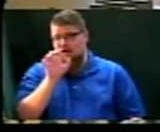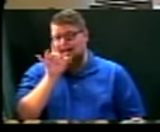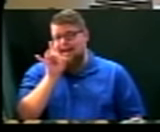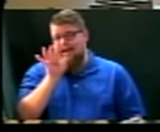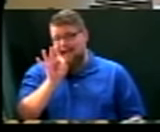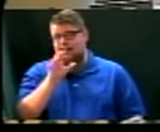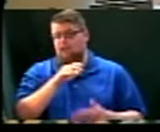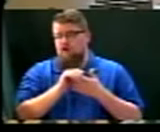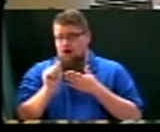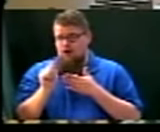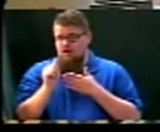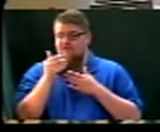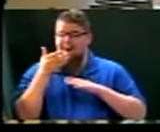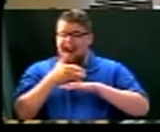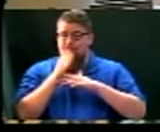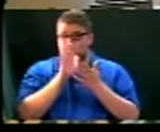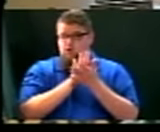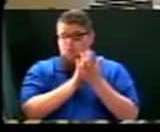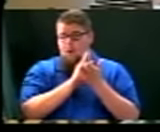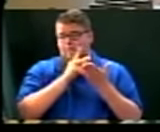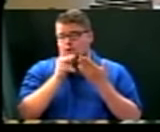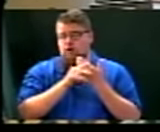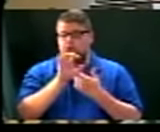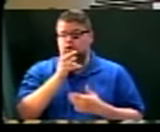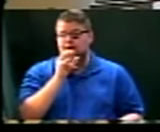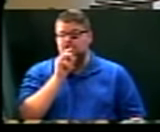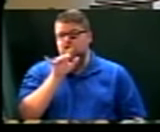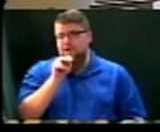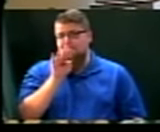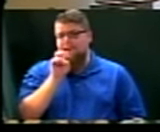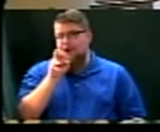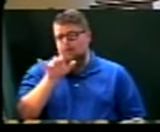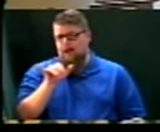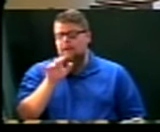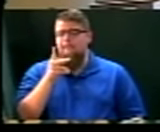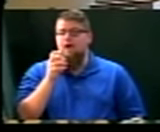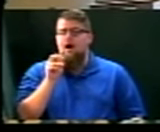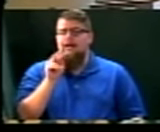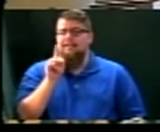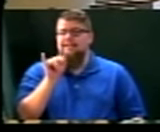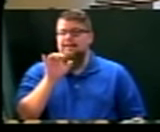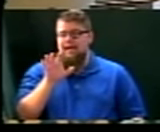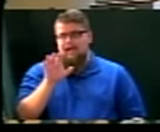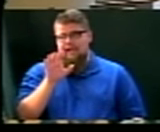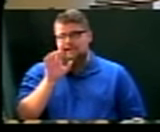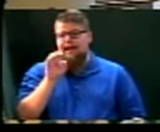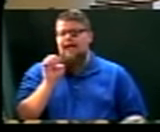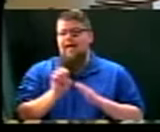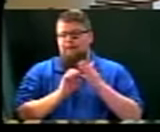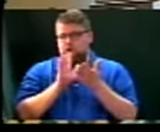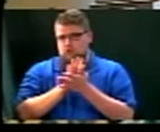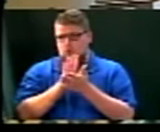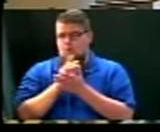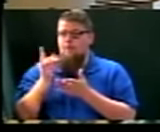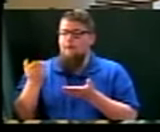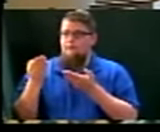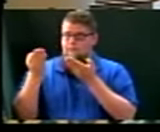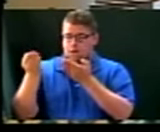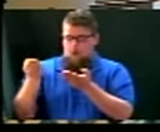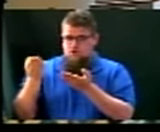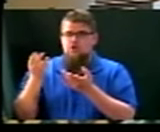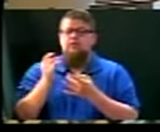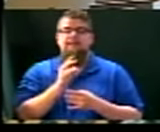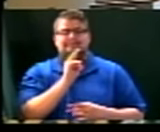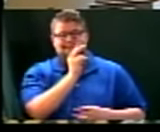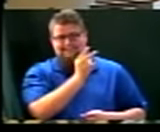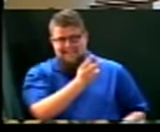$323,989 for after-school programming at Christenberry and Pongap Elementary Schools. So moved. Second. Motion by Ms. Owen, seconded by Mr.